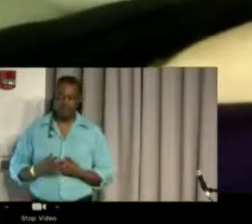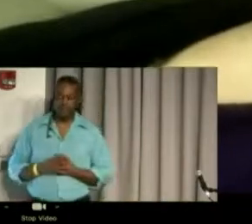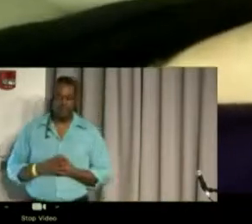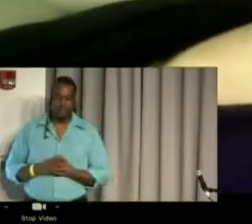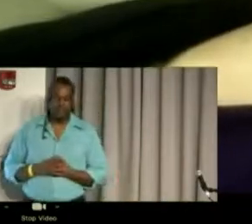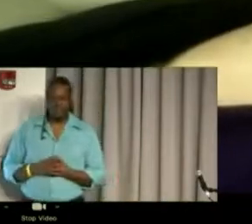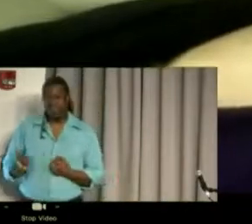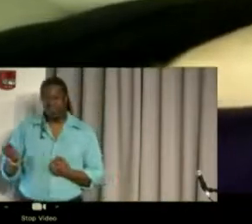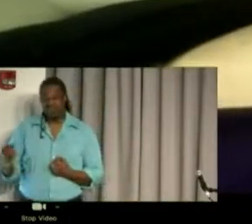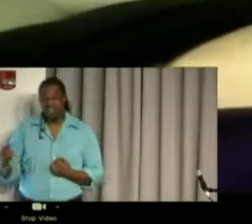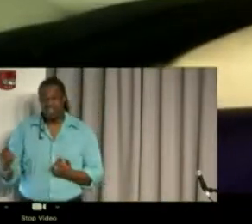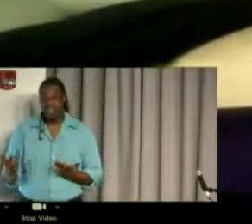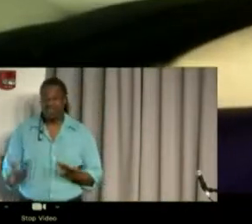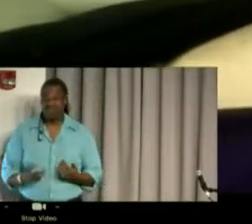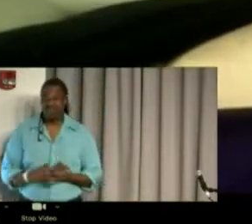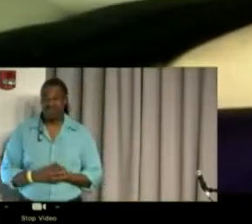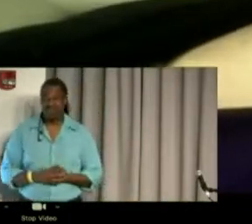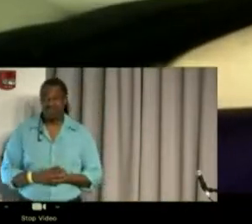yeah.